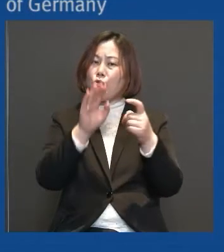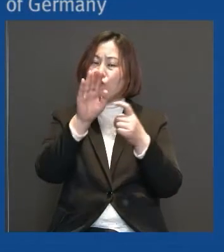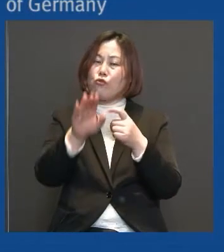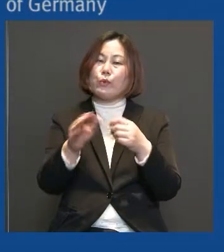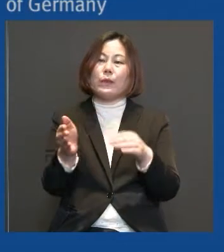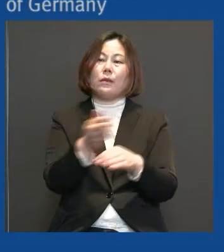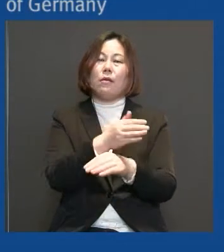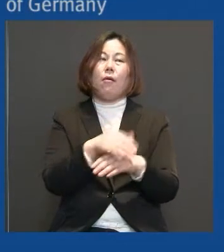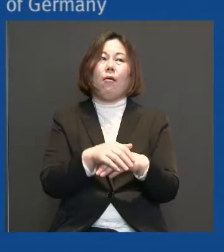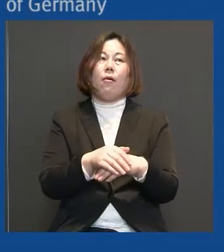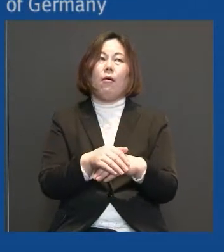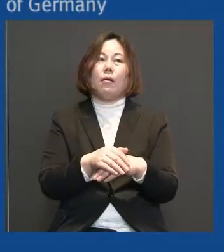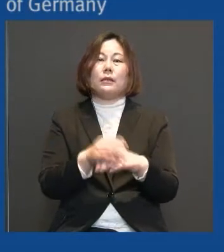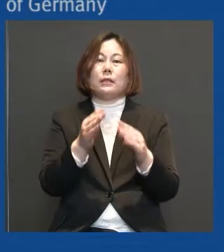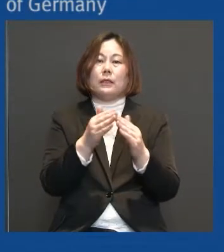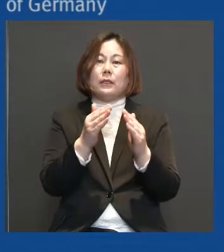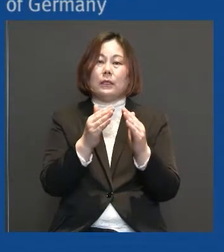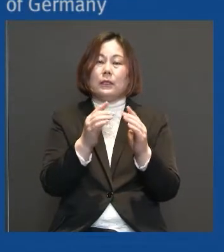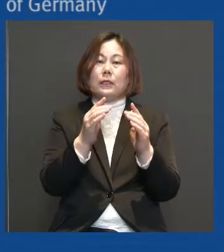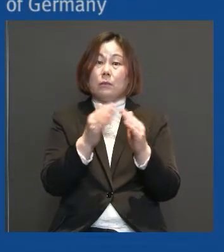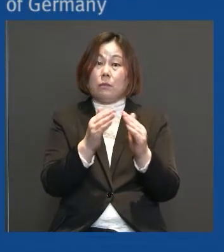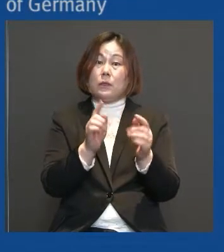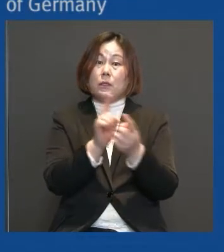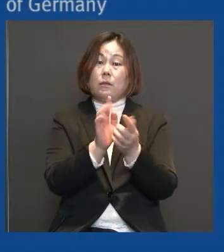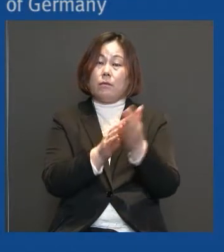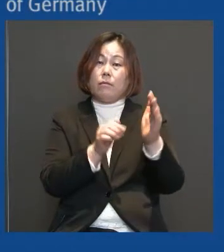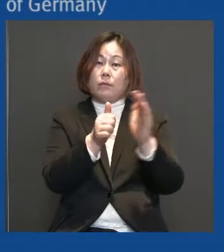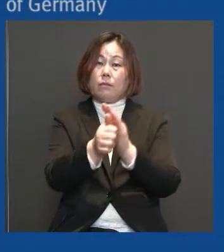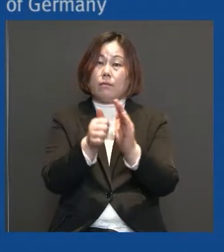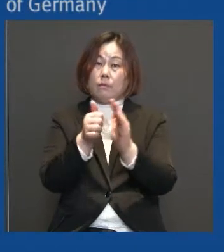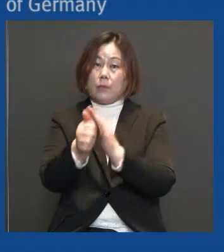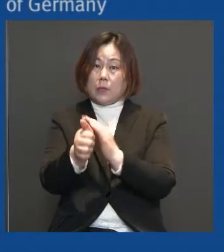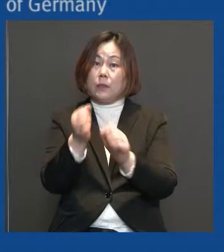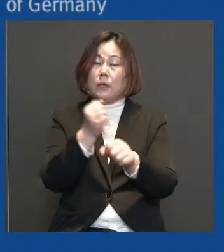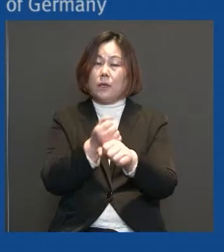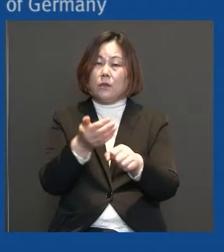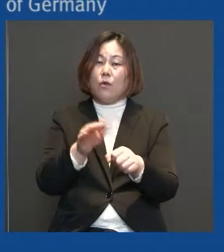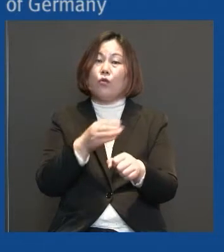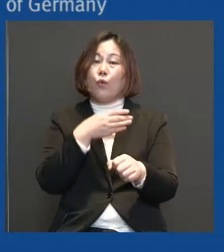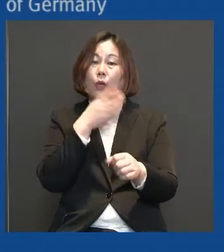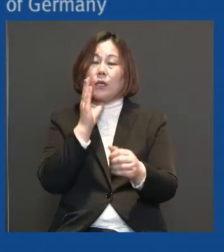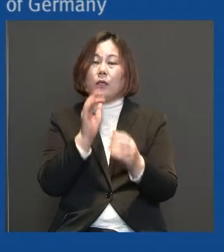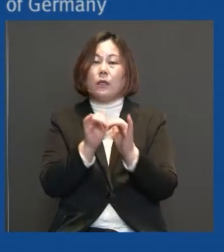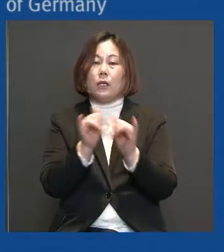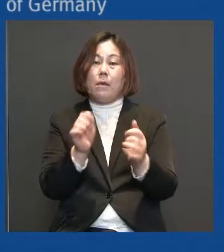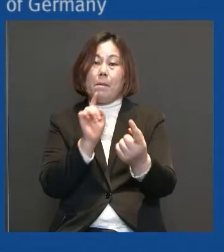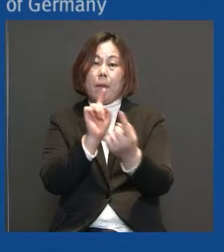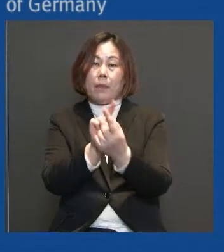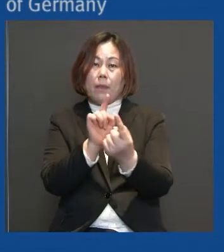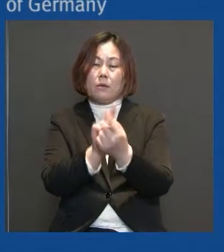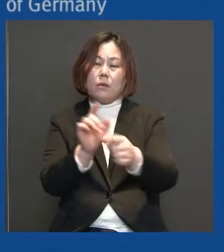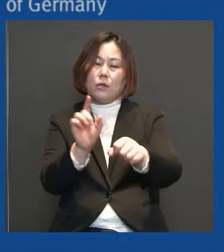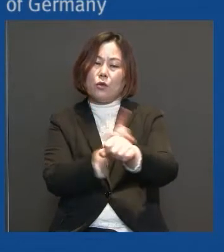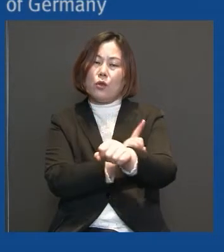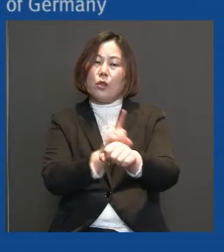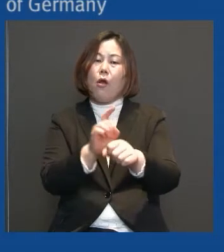meet people locally and teach them how to use applications or how to do online shopping and very minor questions like that.